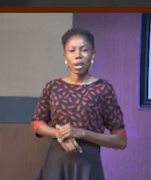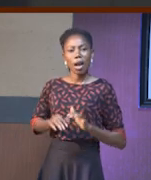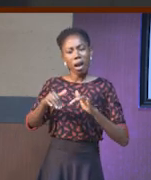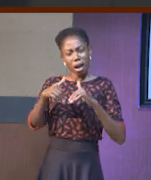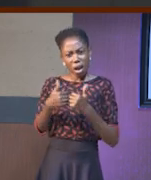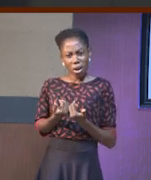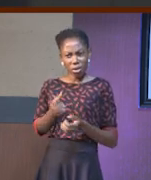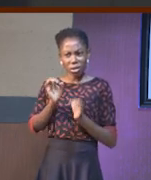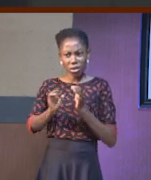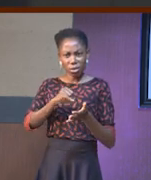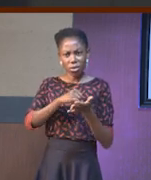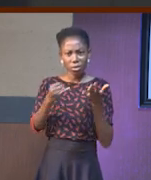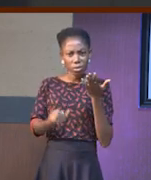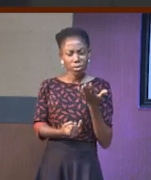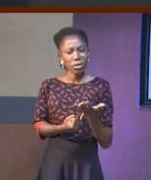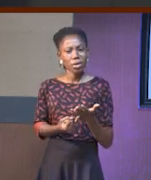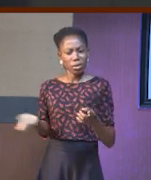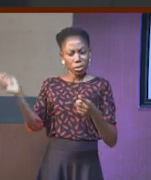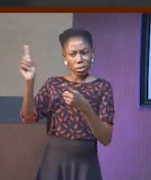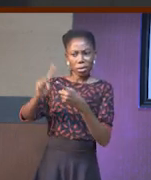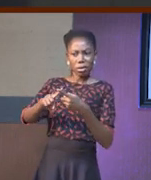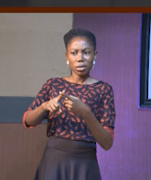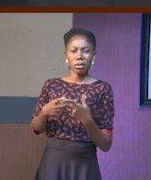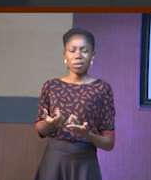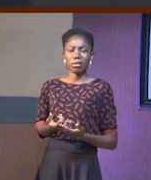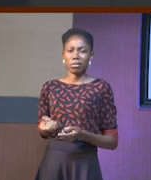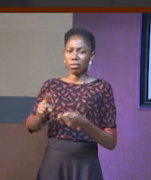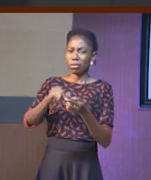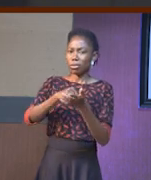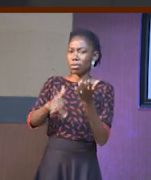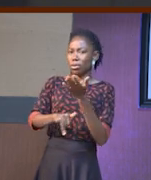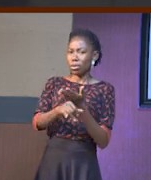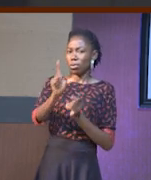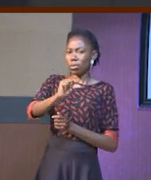January just want to start. It will enter July again, 2022.